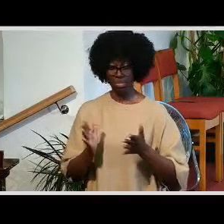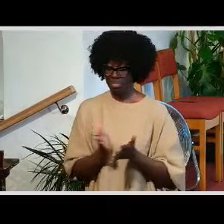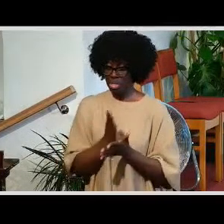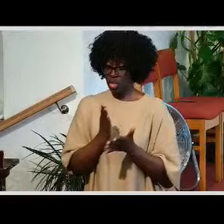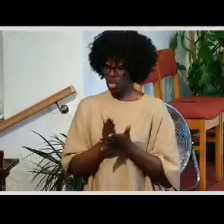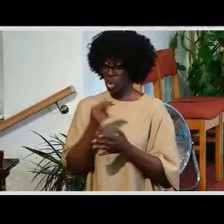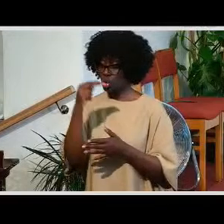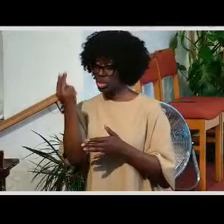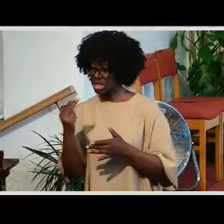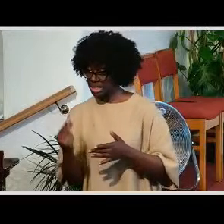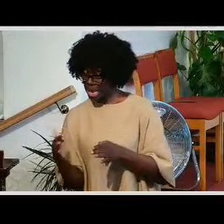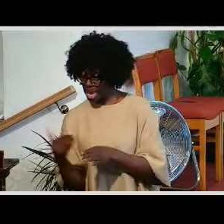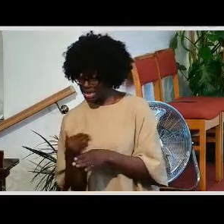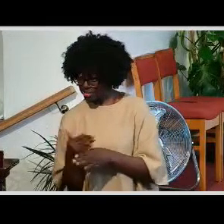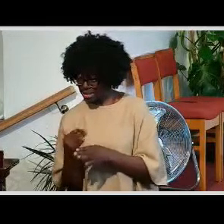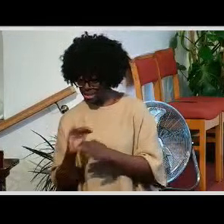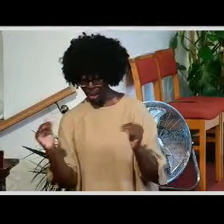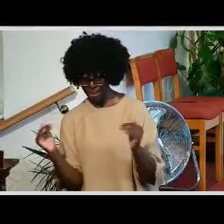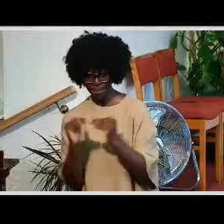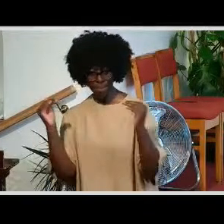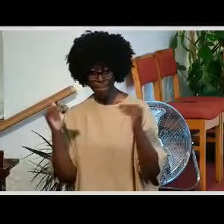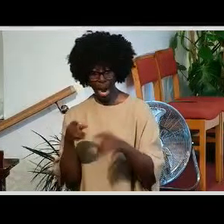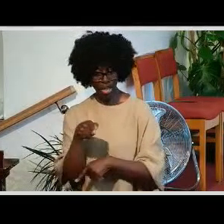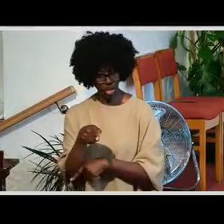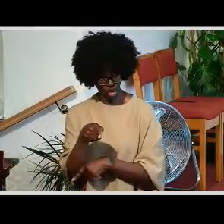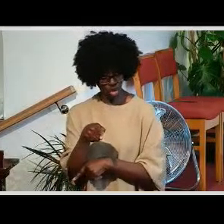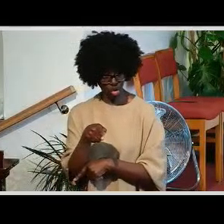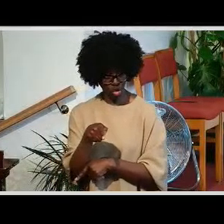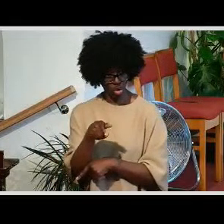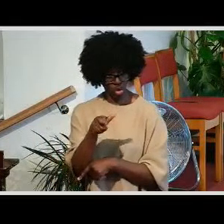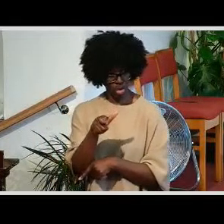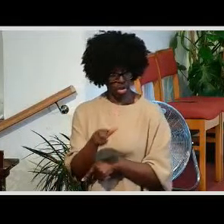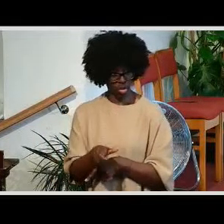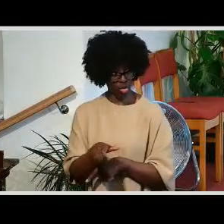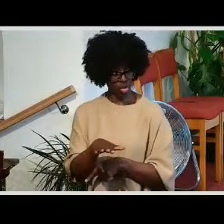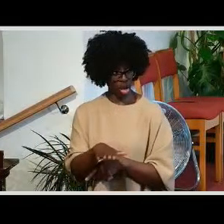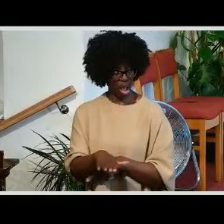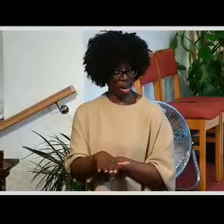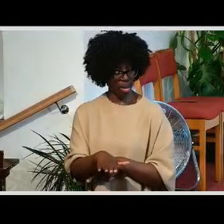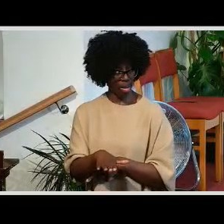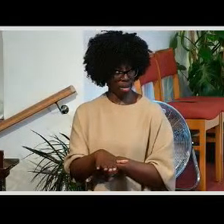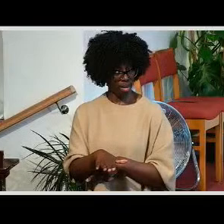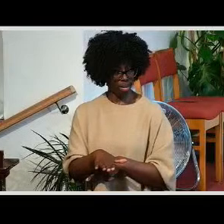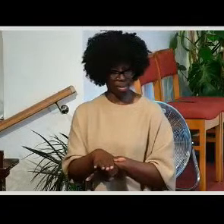to be, it's kind of difficult because the level of development is a little bit